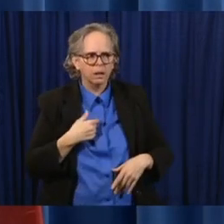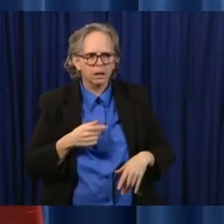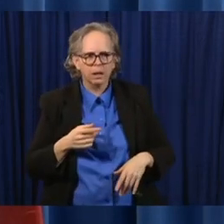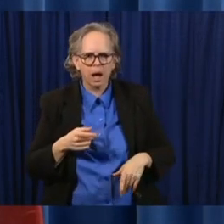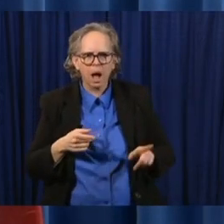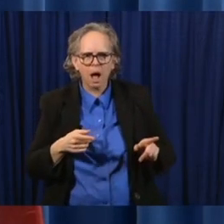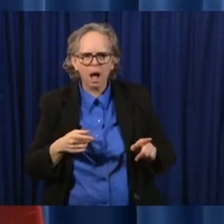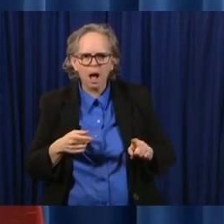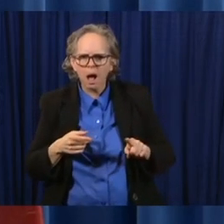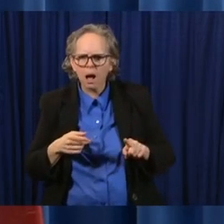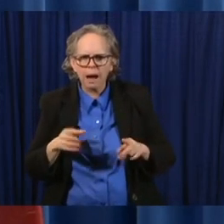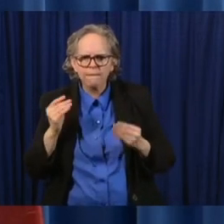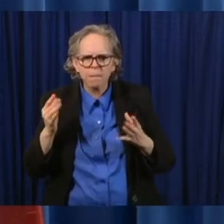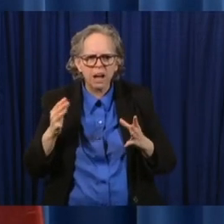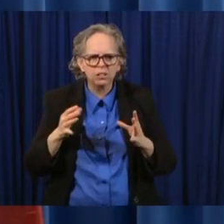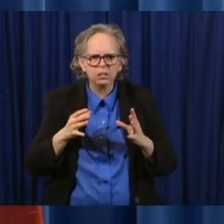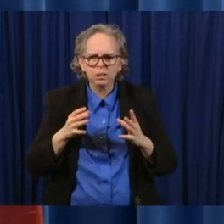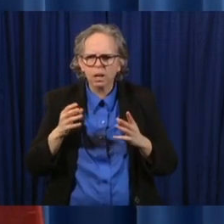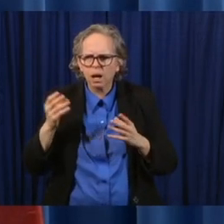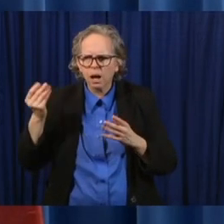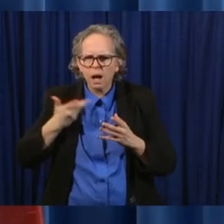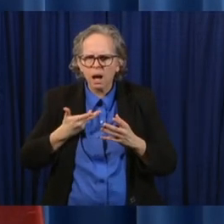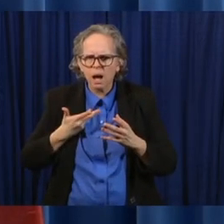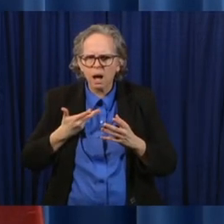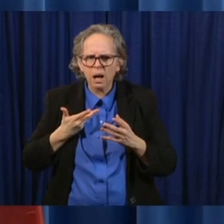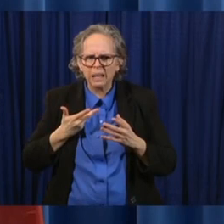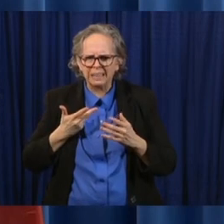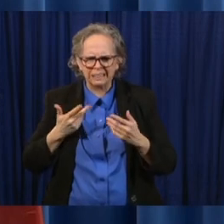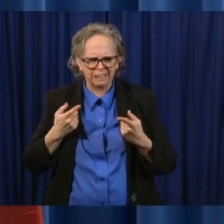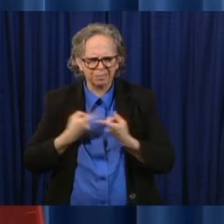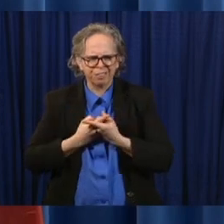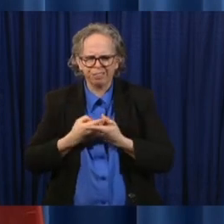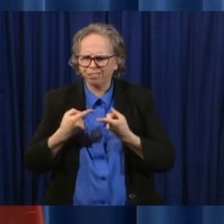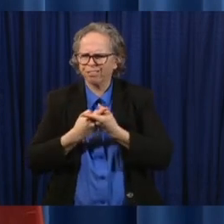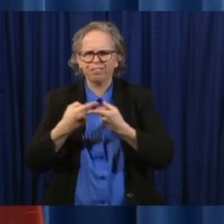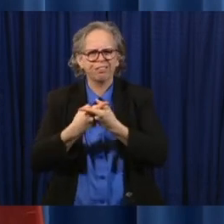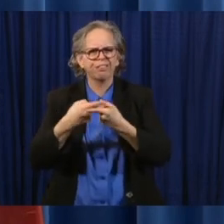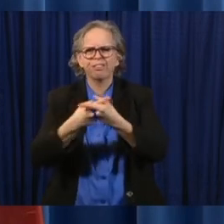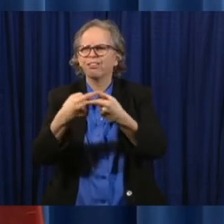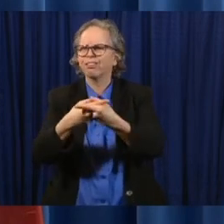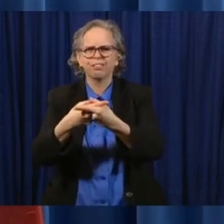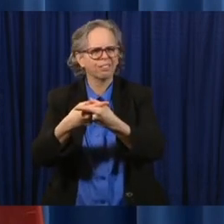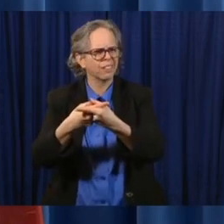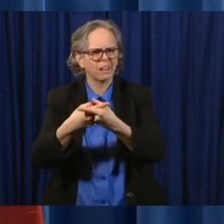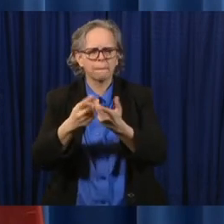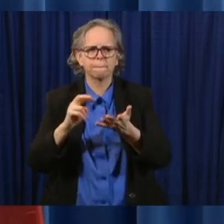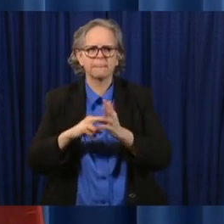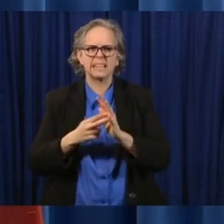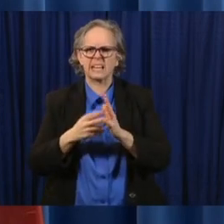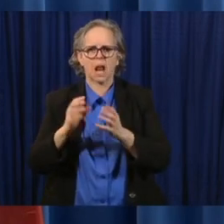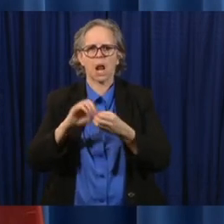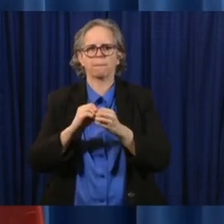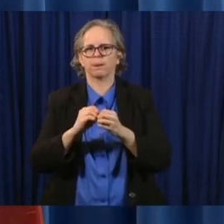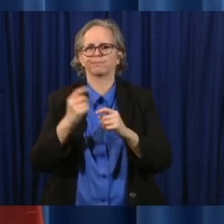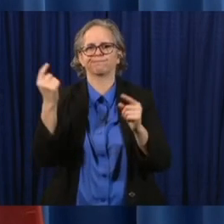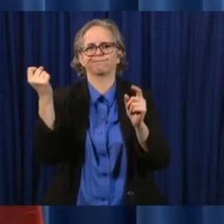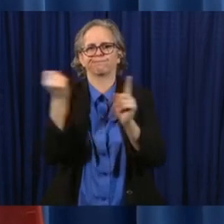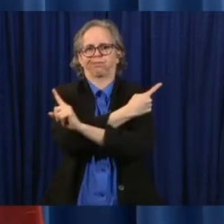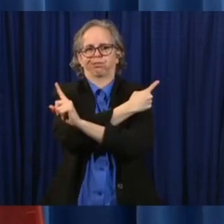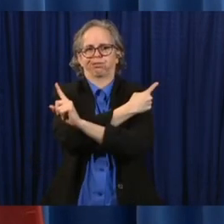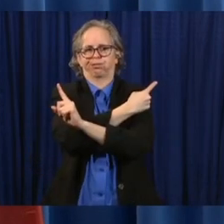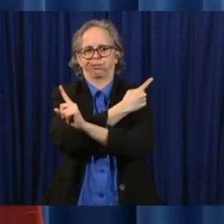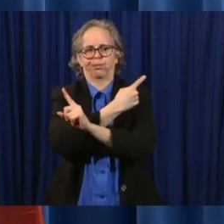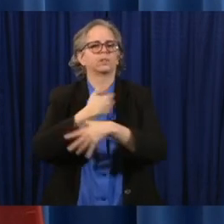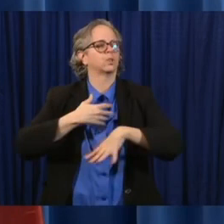reporting, and causing inaccurate data. We took that down. I've asked the Department of Health to fix